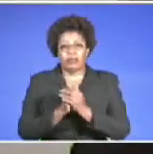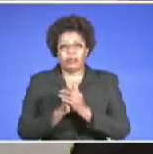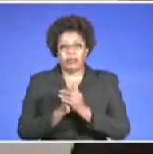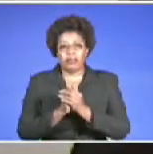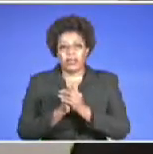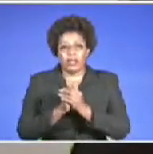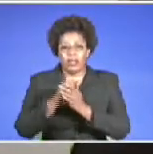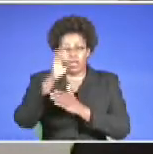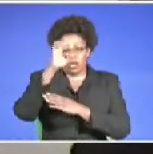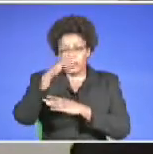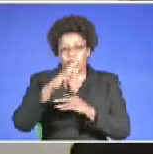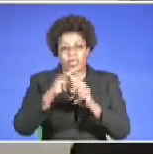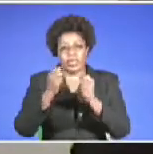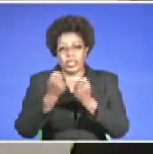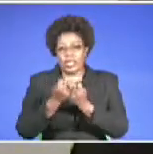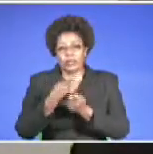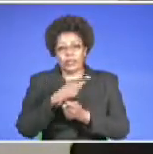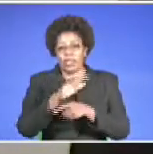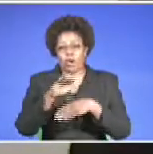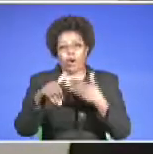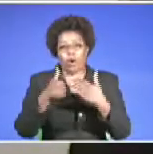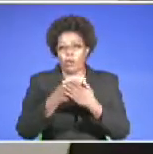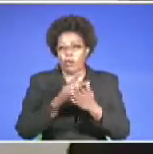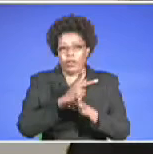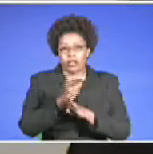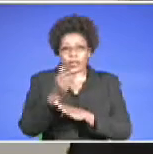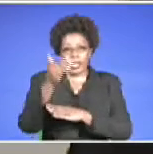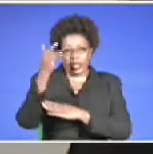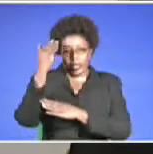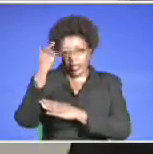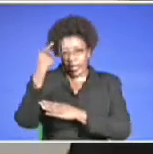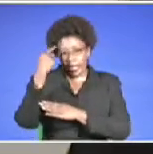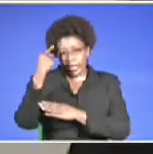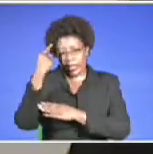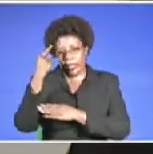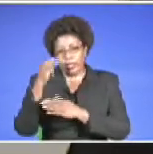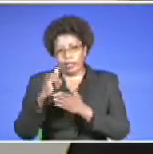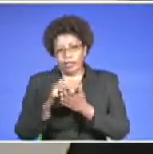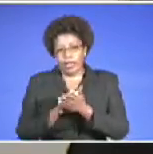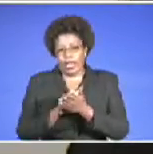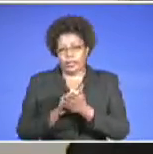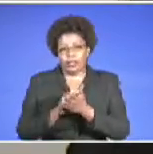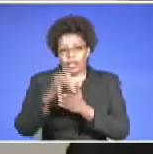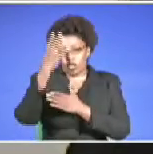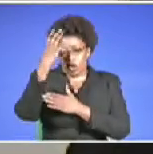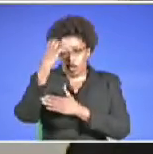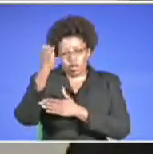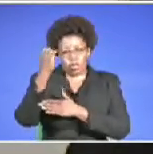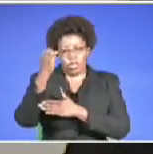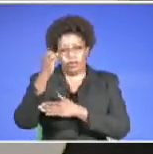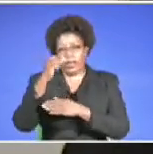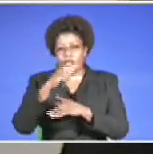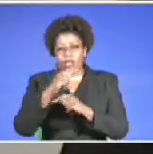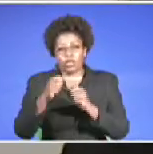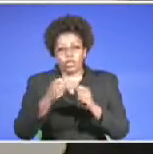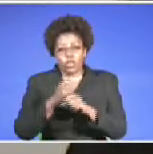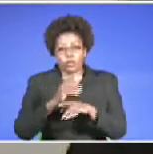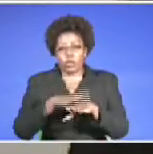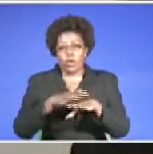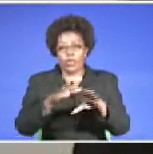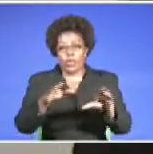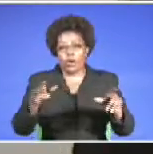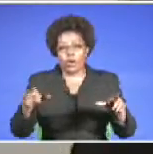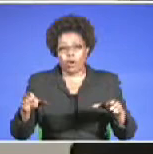European teams, they're all professionals. So I think he was talking about just the concepts and the terminology on the basketball court. They're